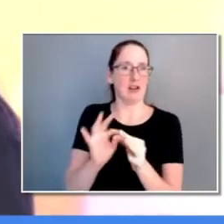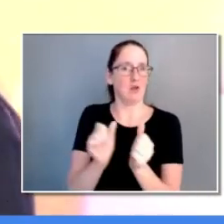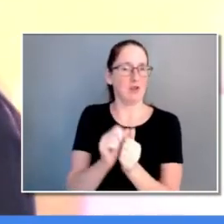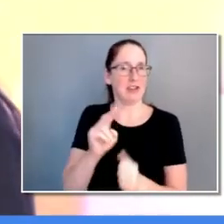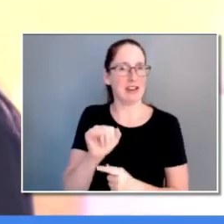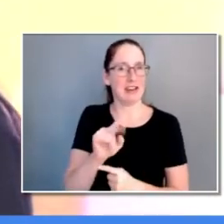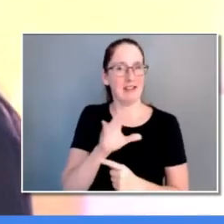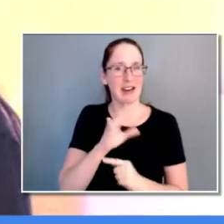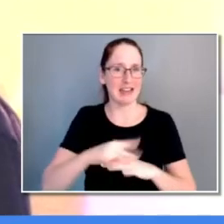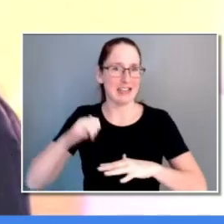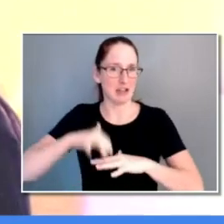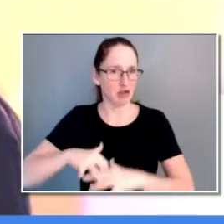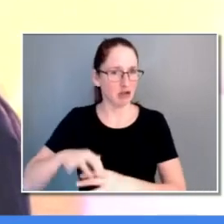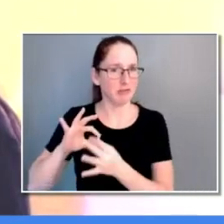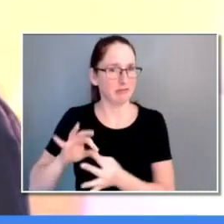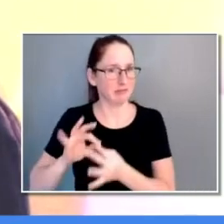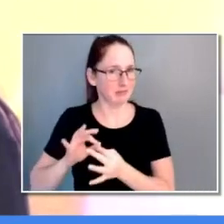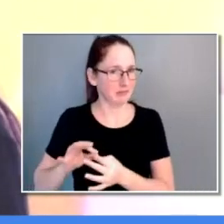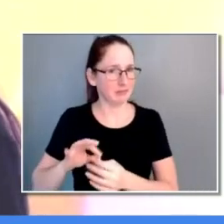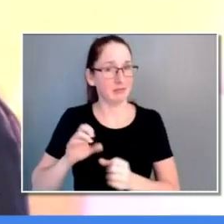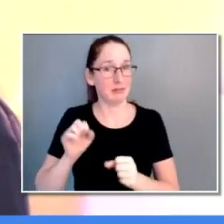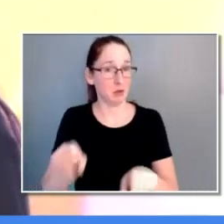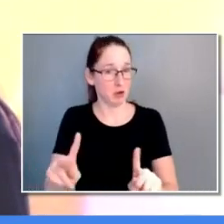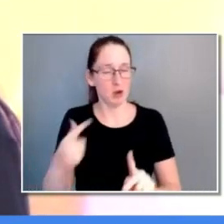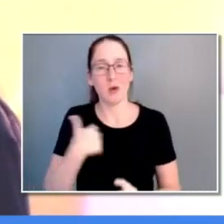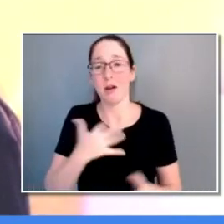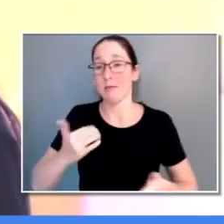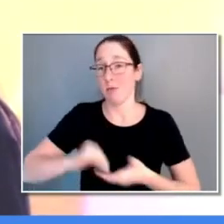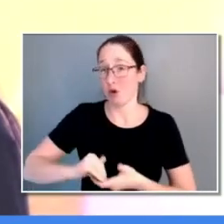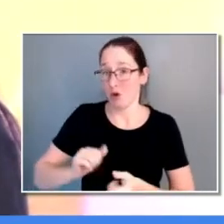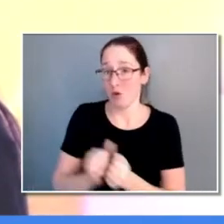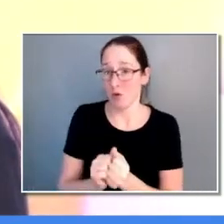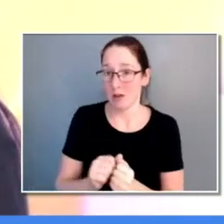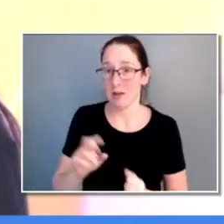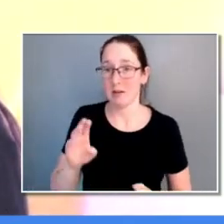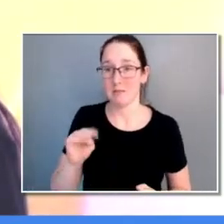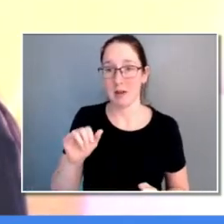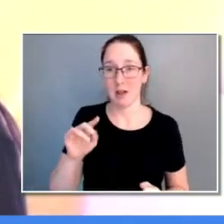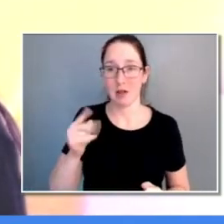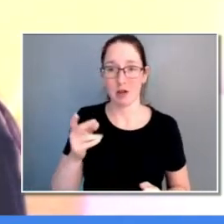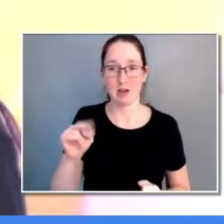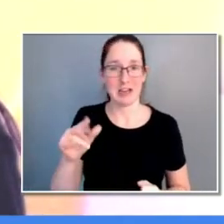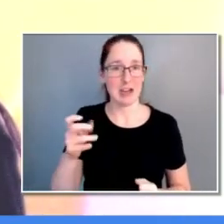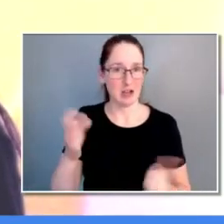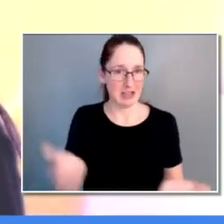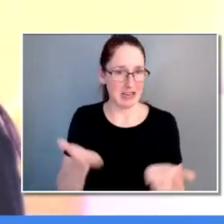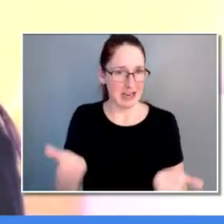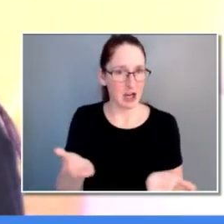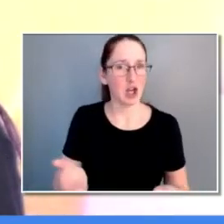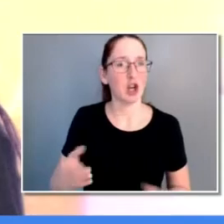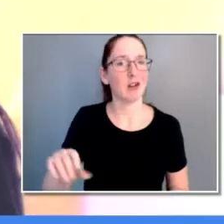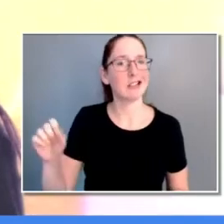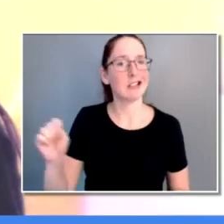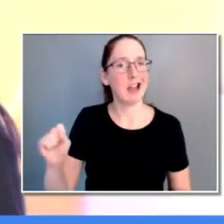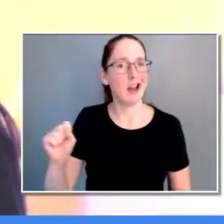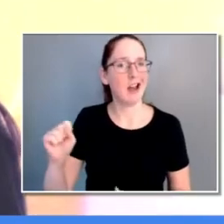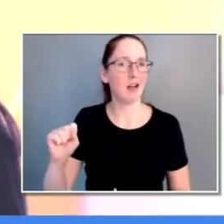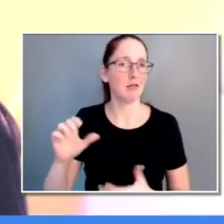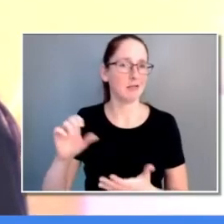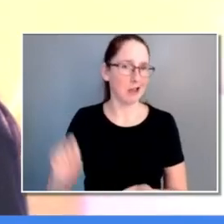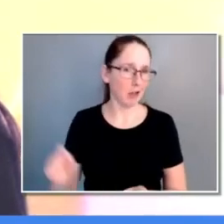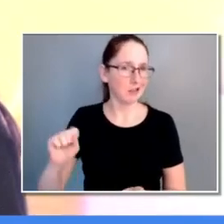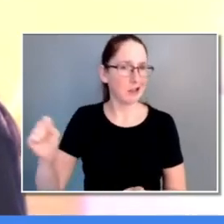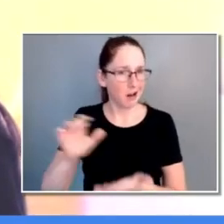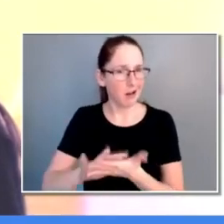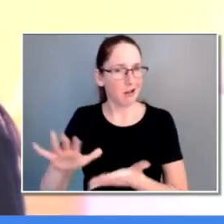opportunities. And last, we've had the privilege of partnering with Mother Nation here at South Seattle College, a nonprofit organization dedicated